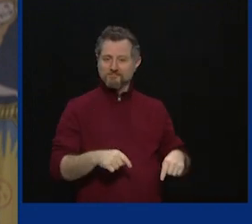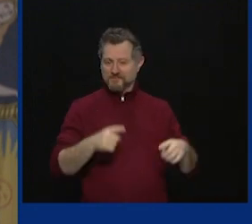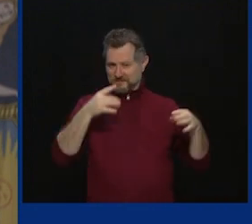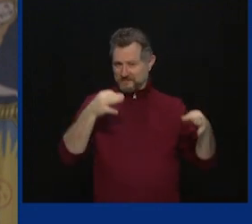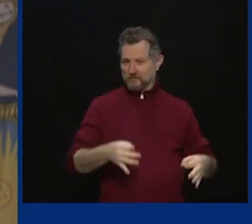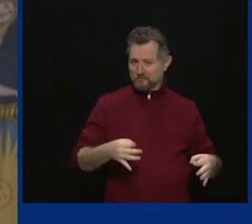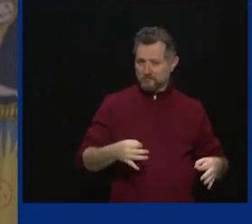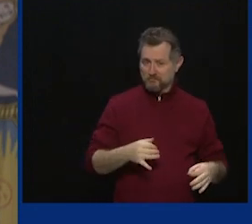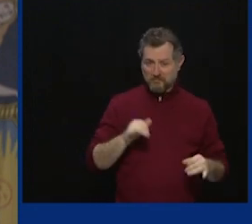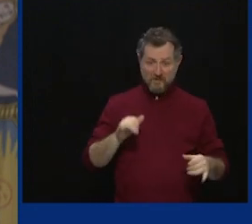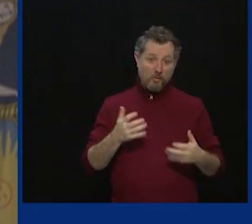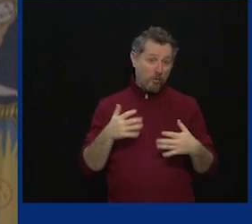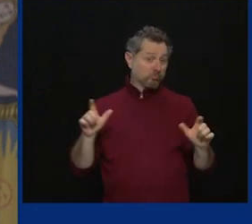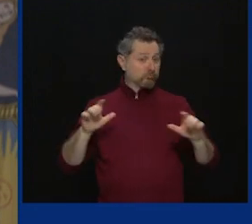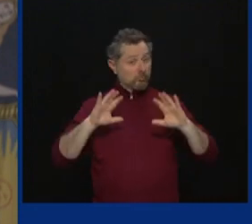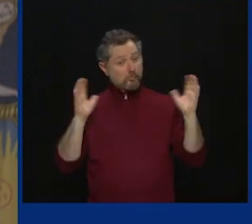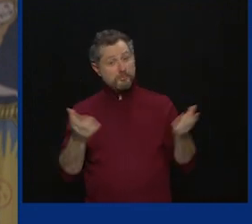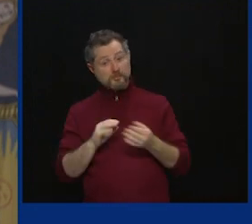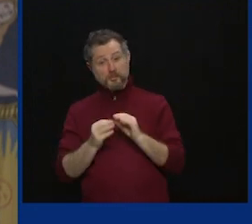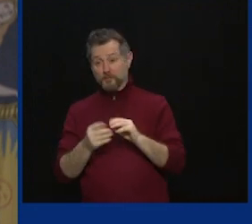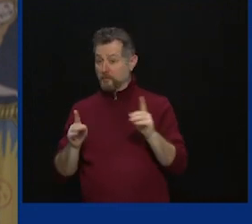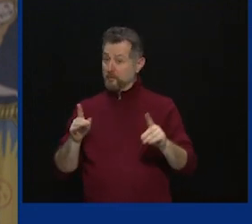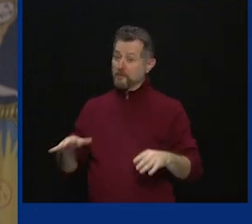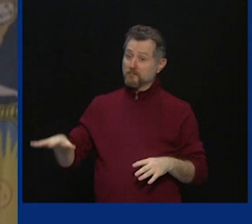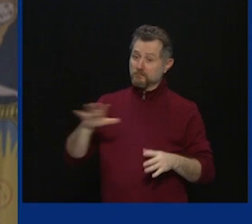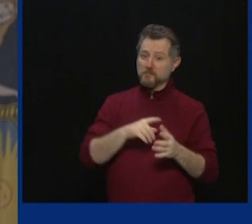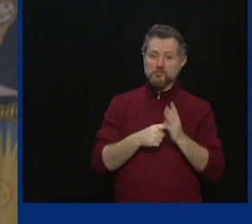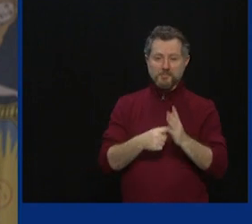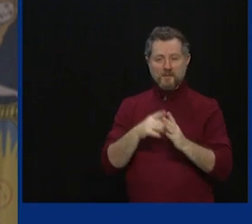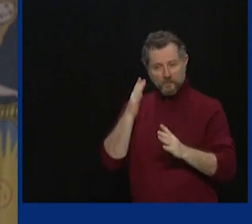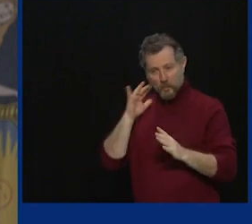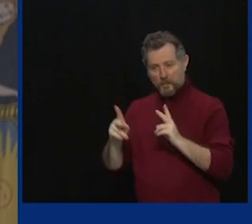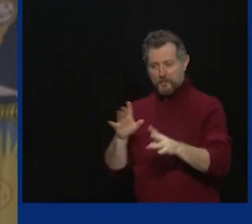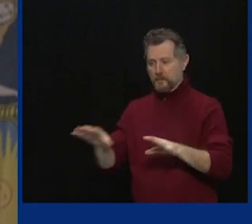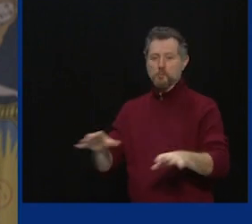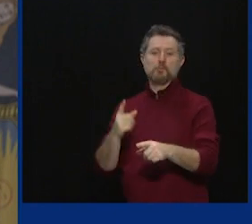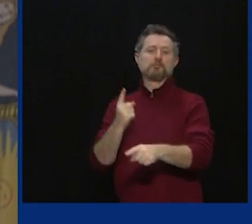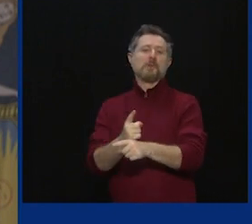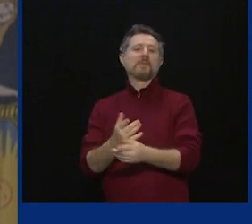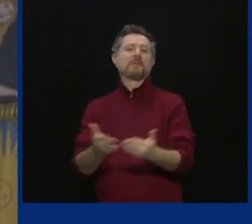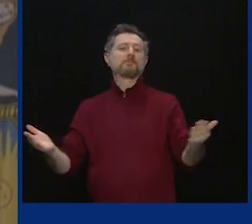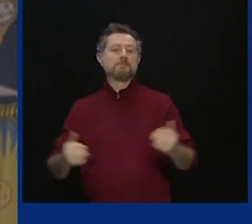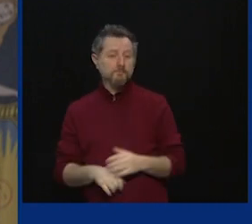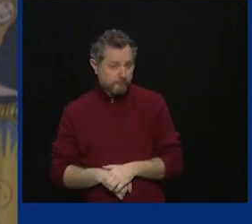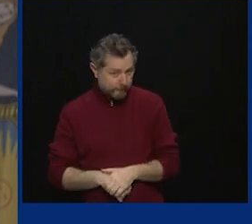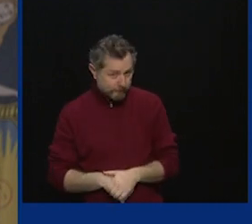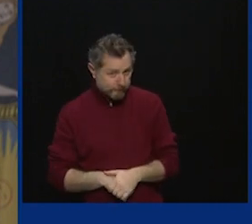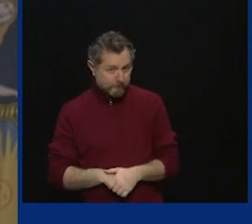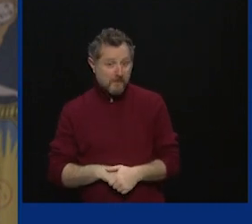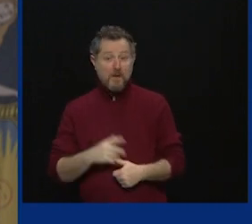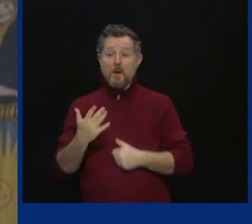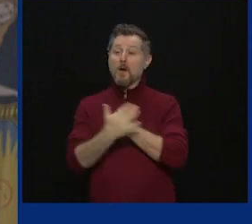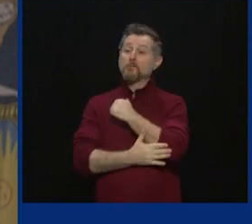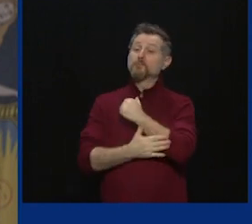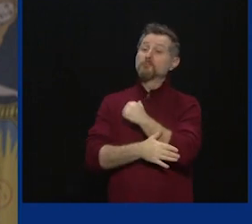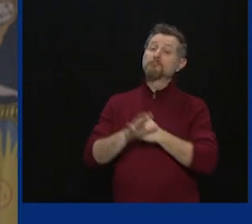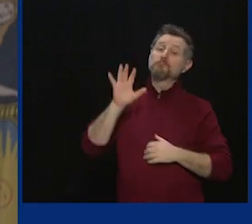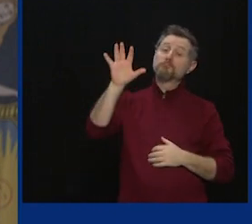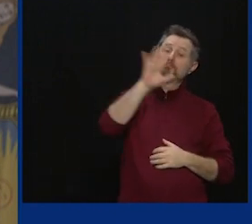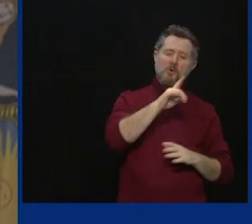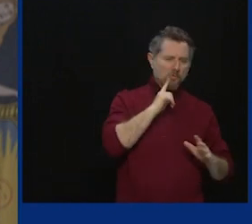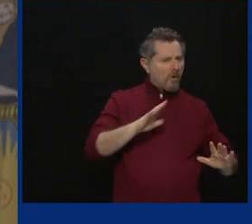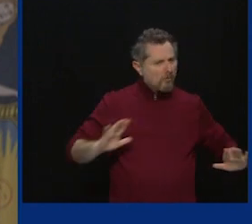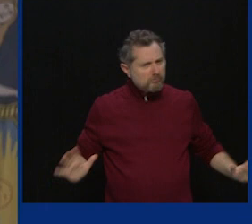represented by people doing the right thing. I encourage the counties to do this, but this is also